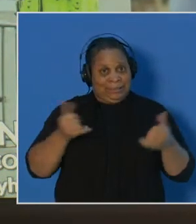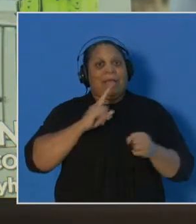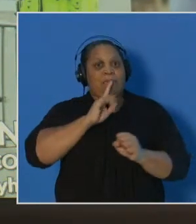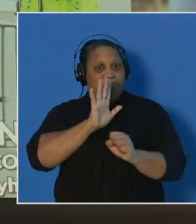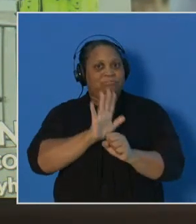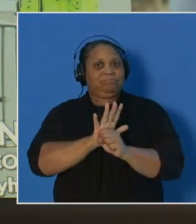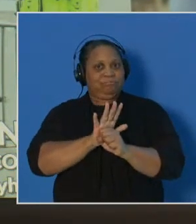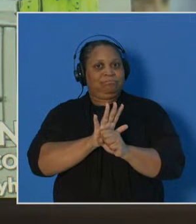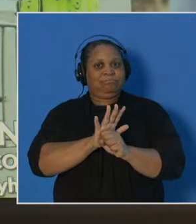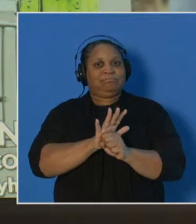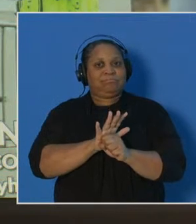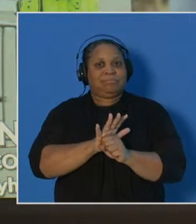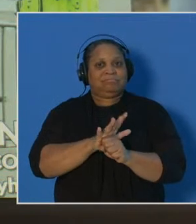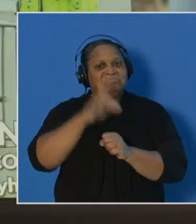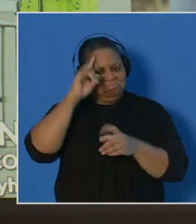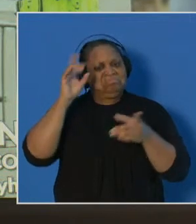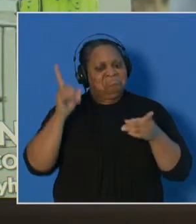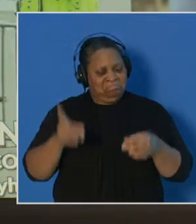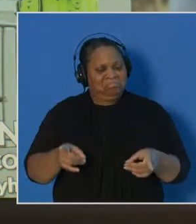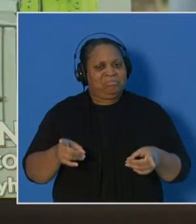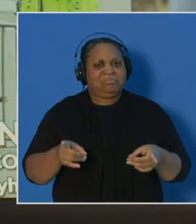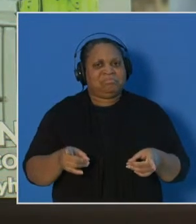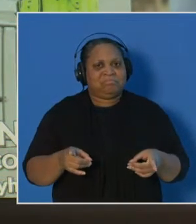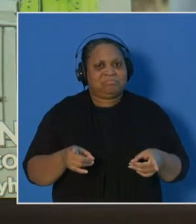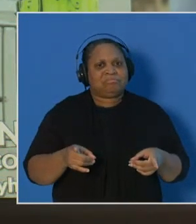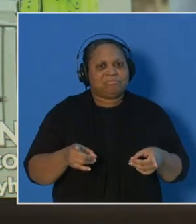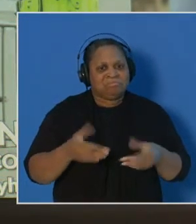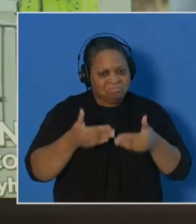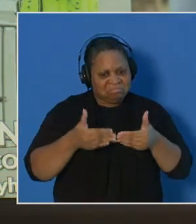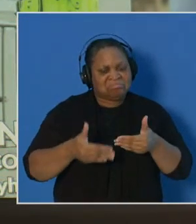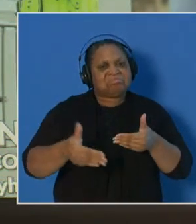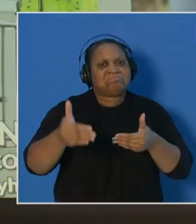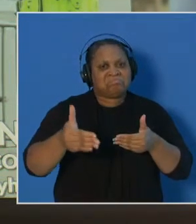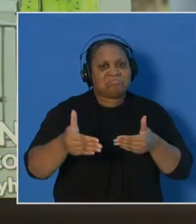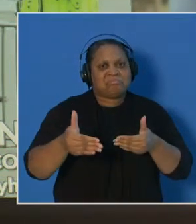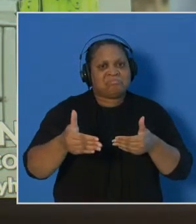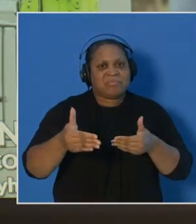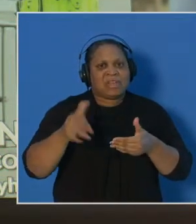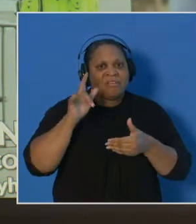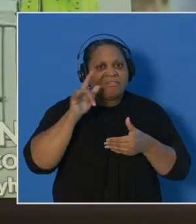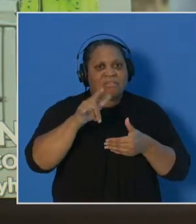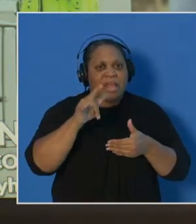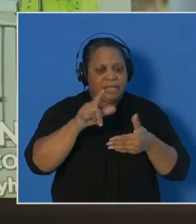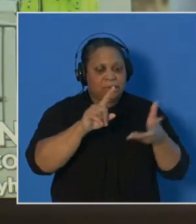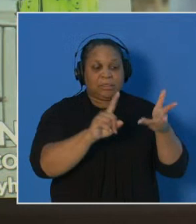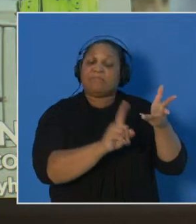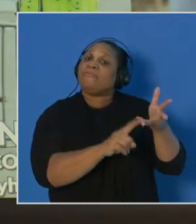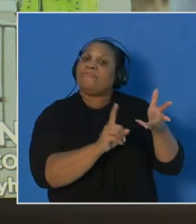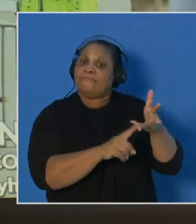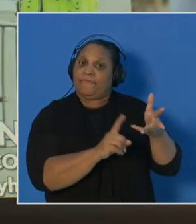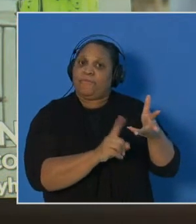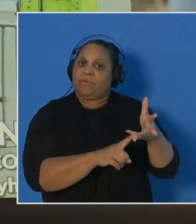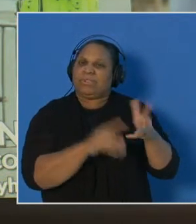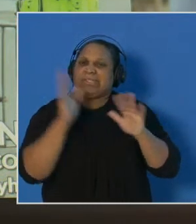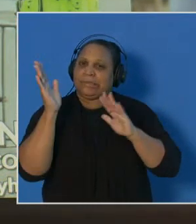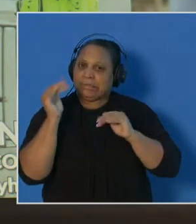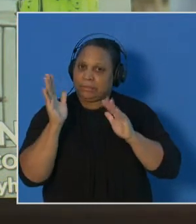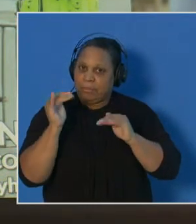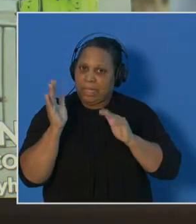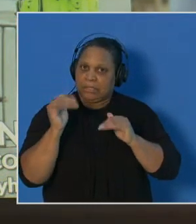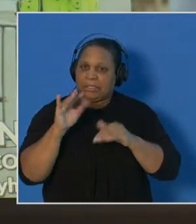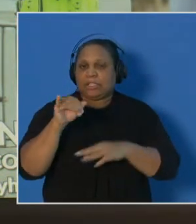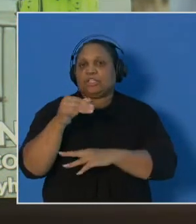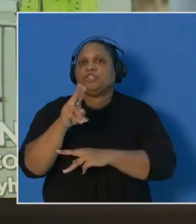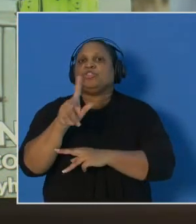confirm that the decision has been made to resume commercial flights in Phase 4, which is expected to happen